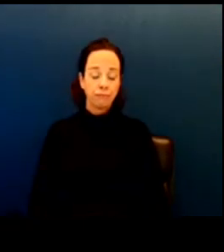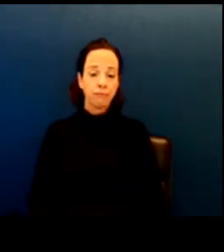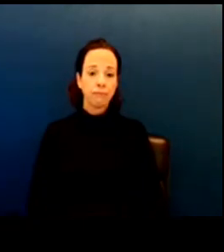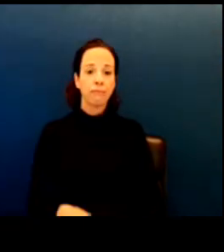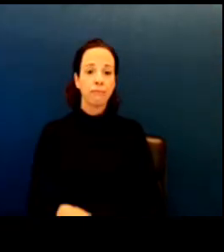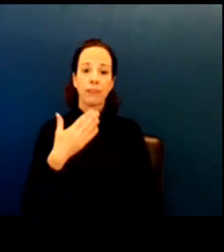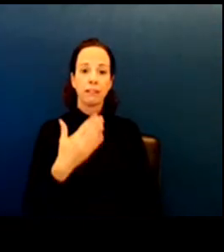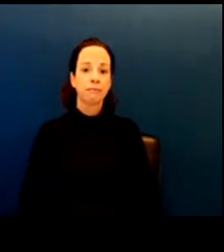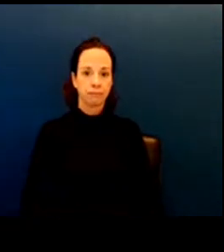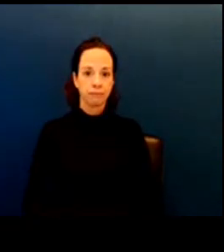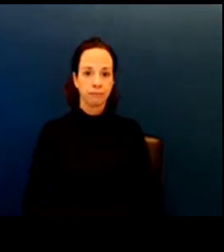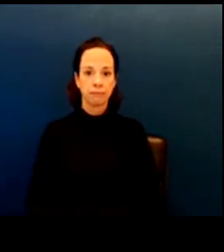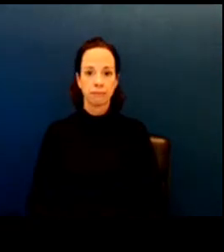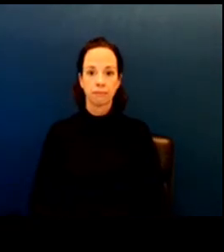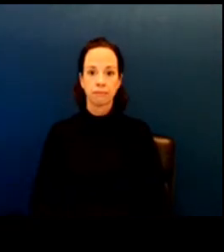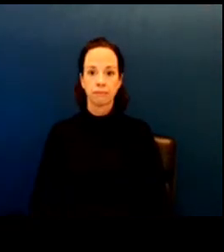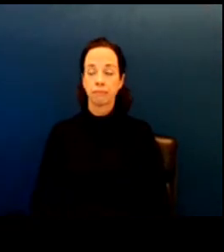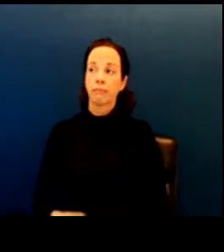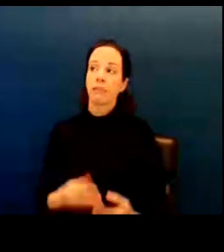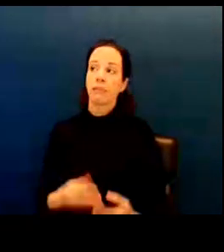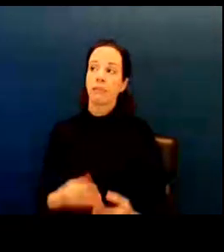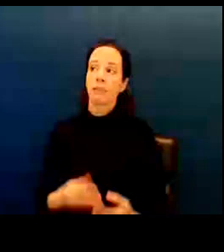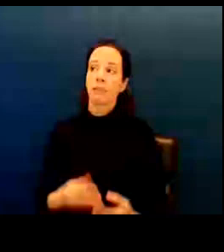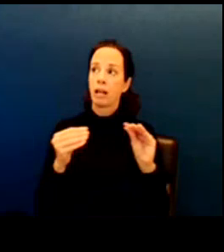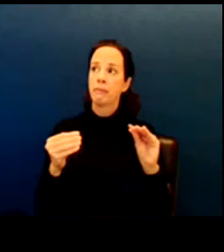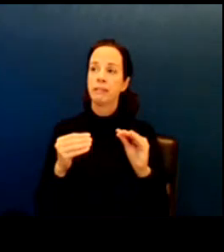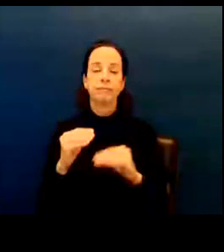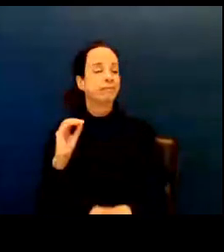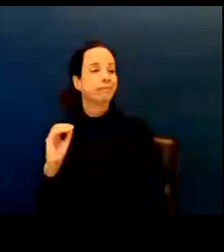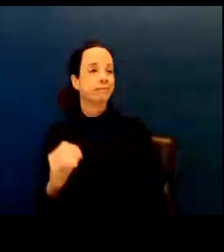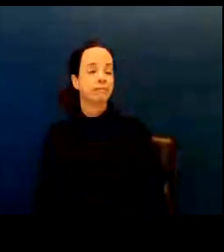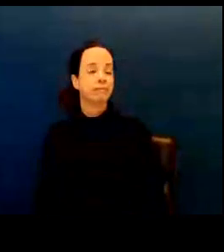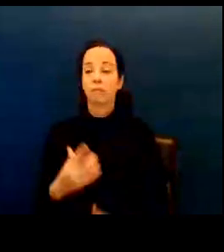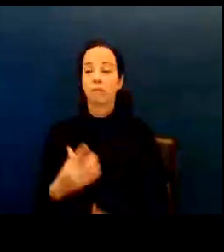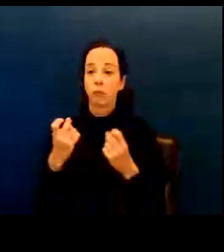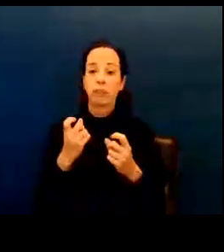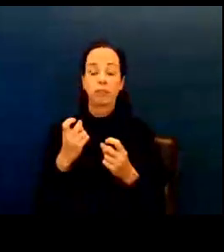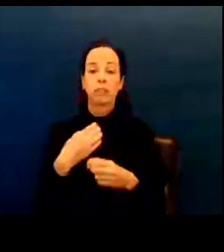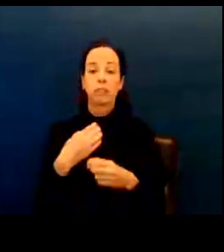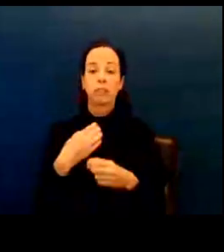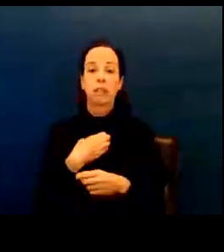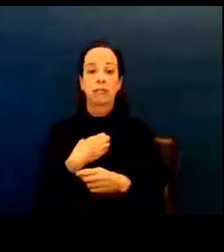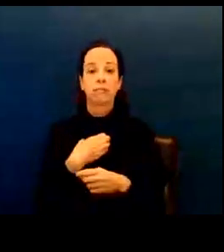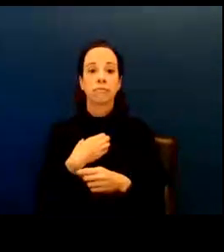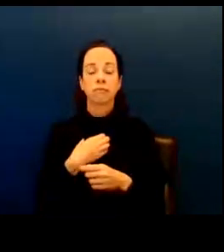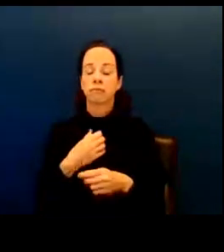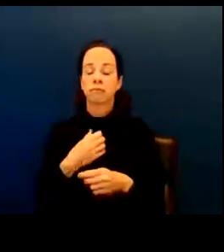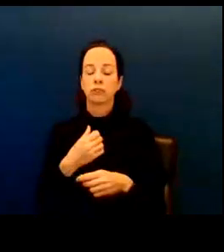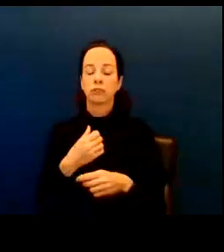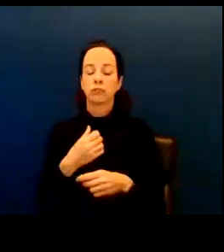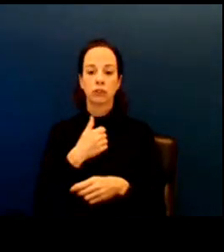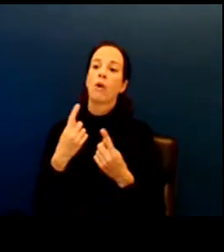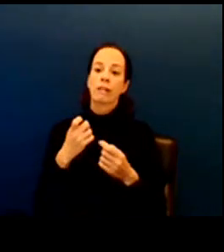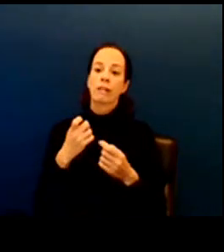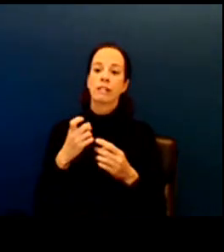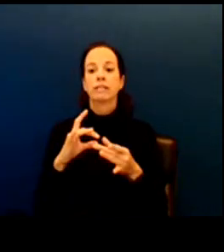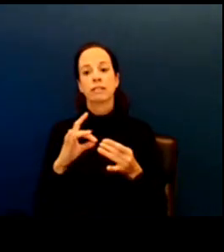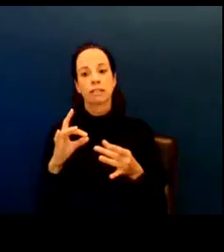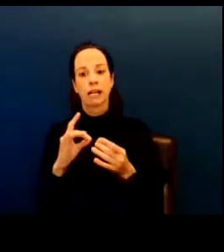Any public comment? There is no public comment. Thank you. Thank you. Questions, comments, or a motion from the dais? Motion approved.